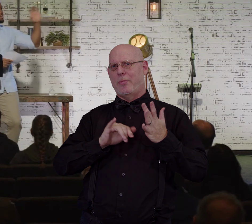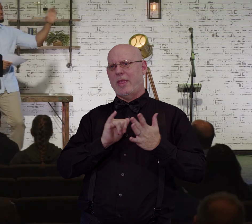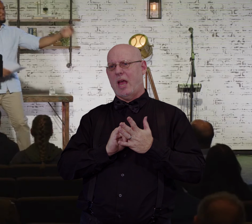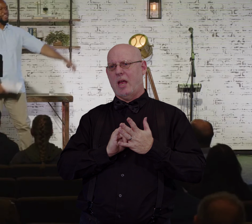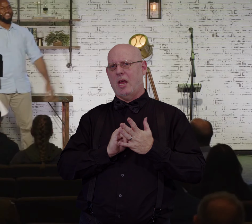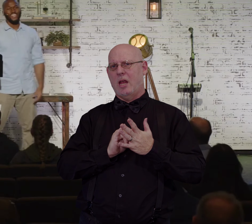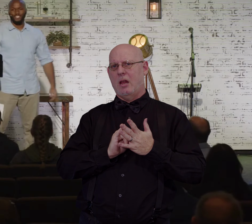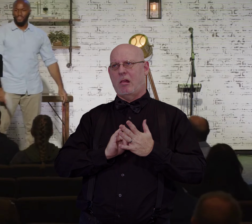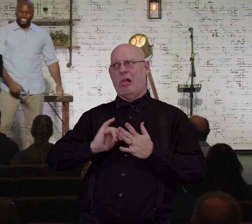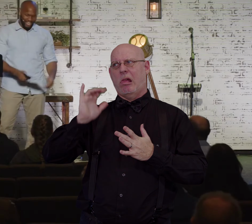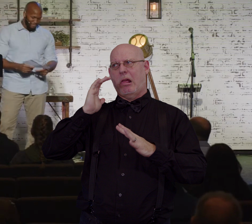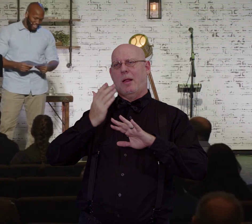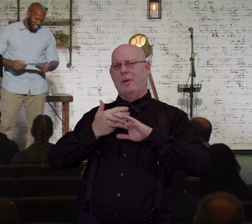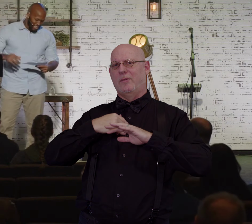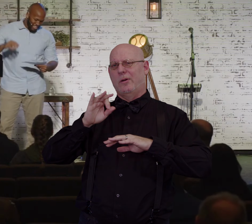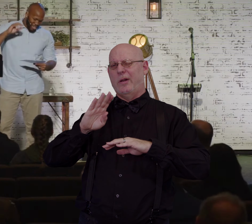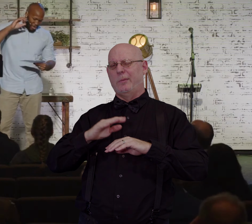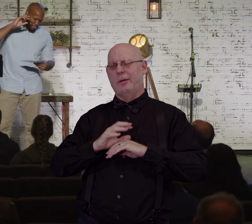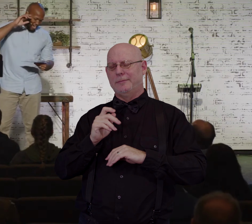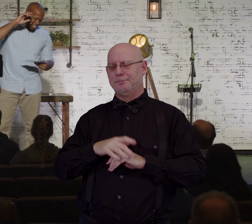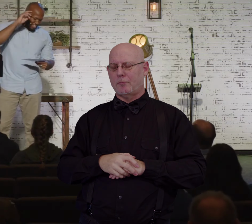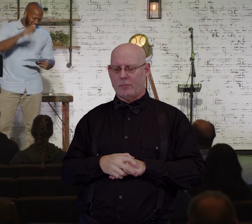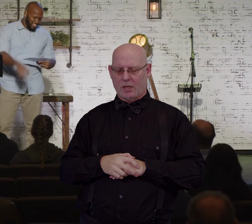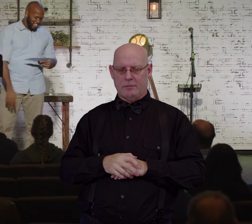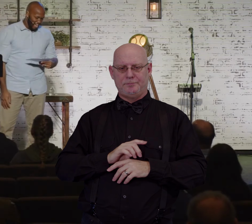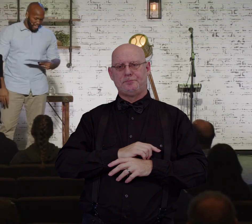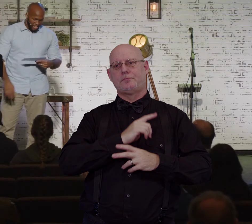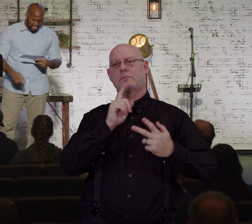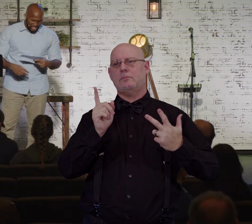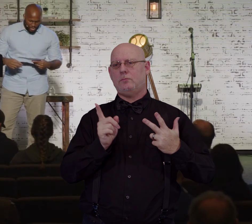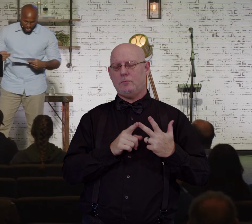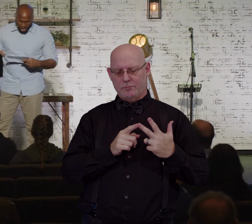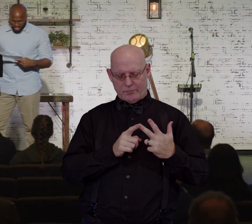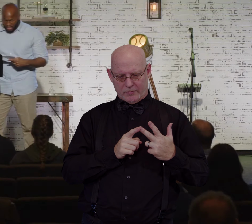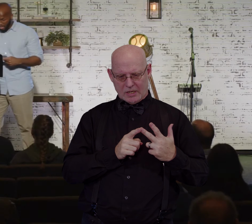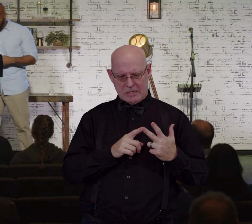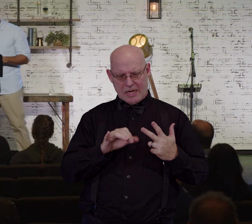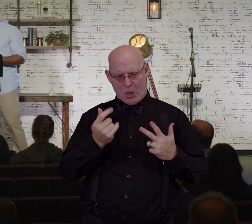is, it was before Facebook time. But,